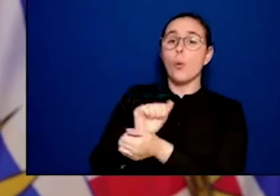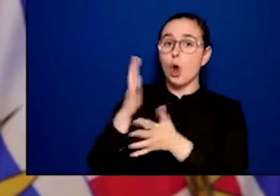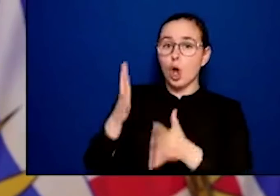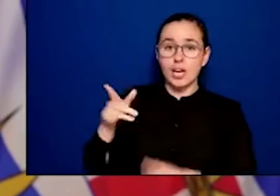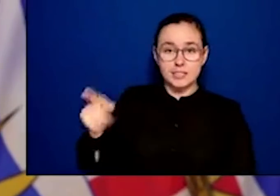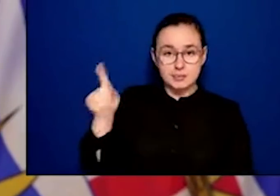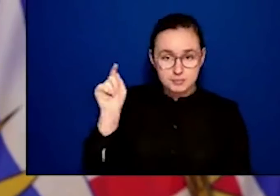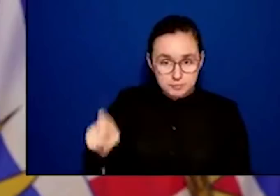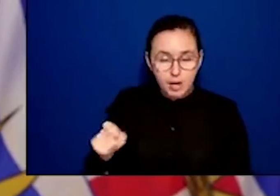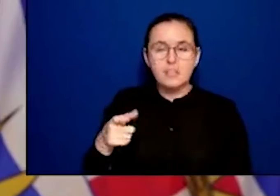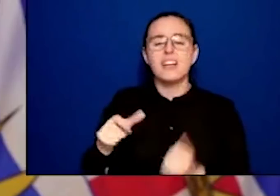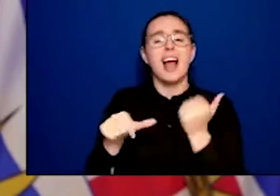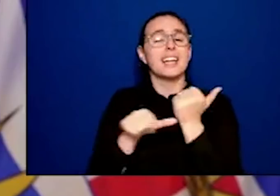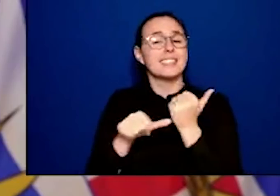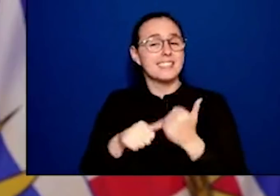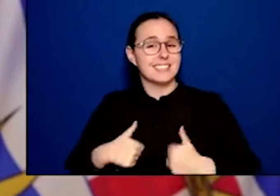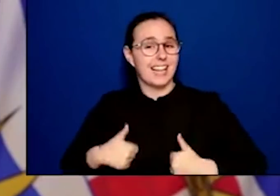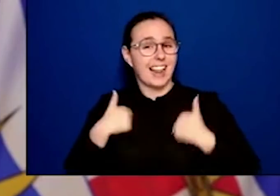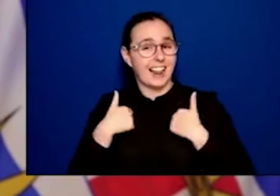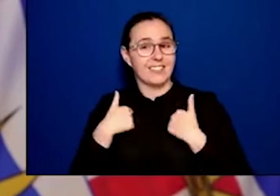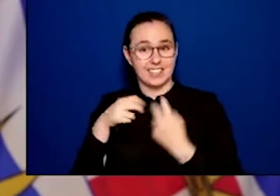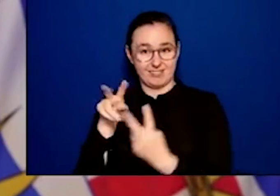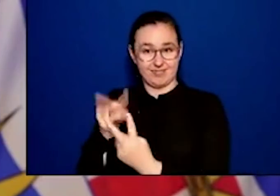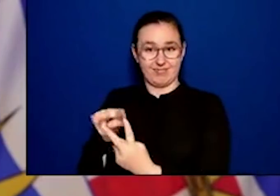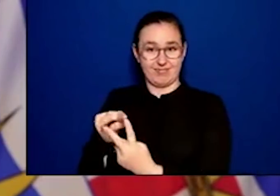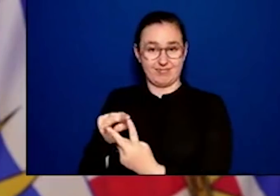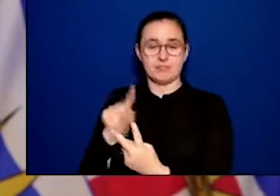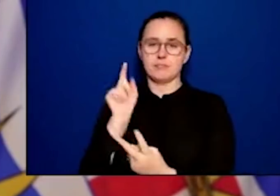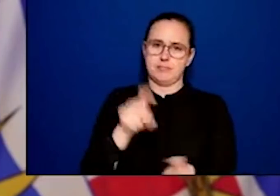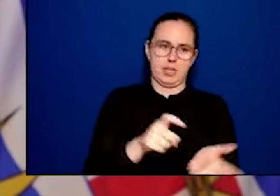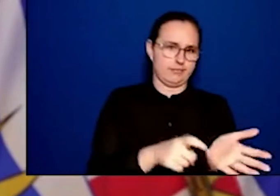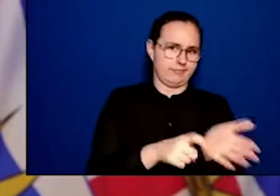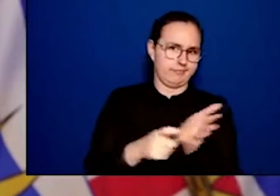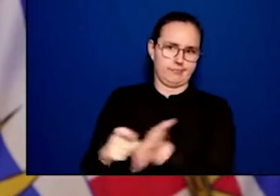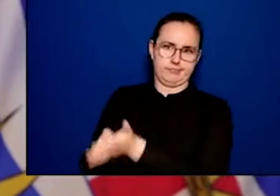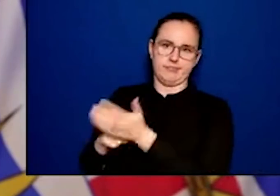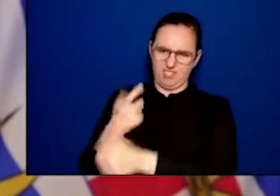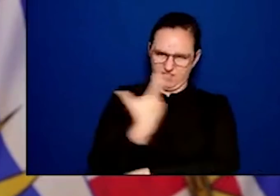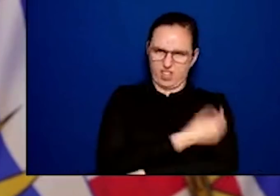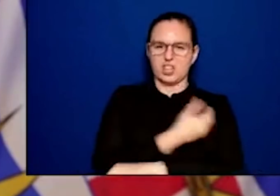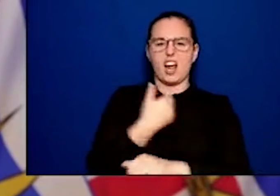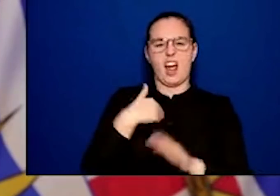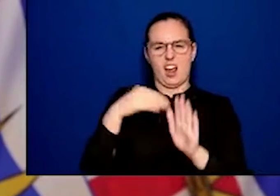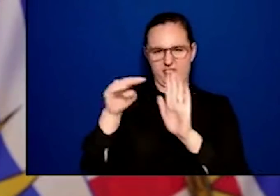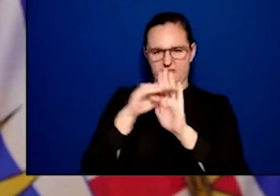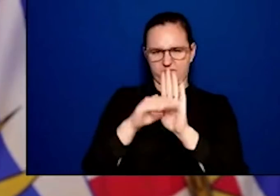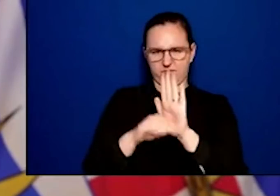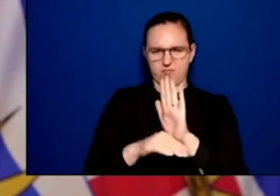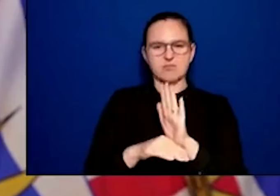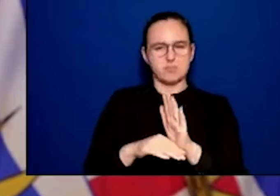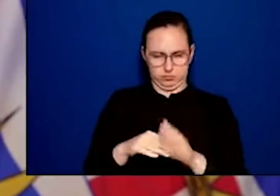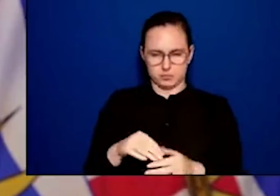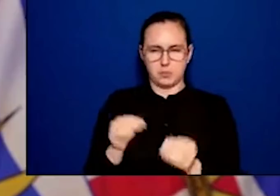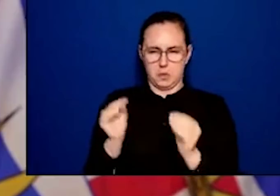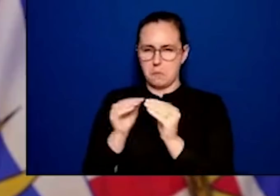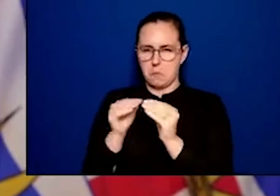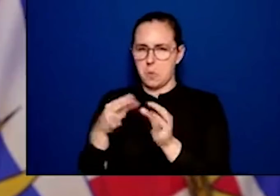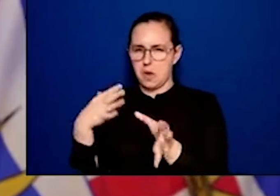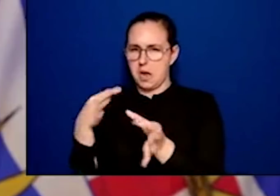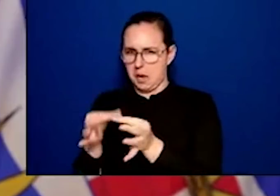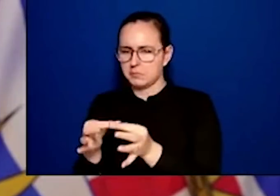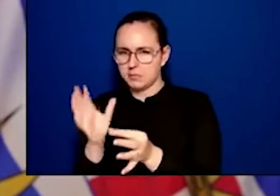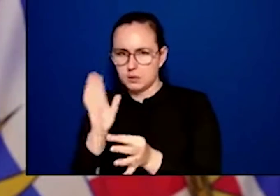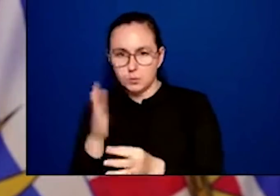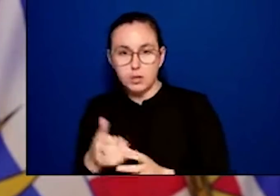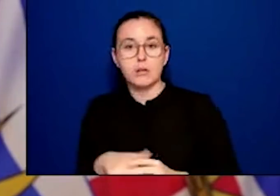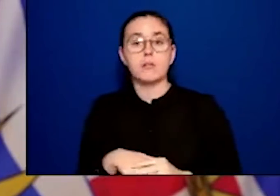update on that here today. That order comes into effect next Tuesday, October 13th, and the order in